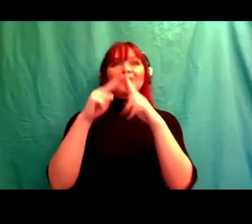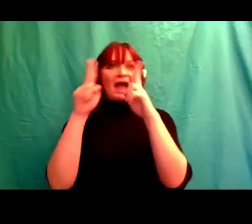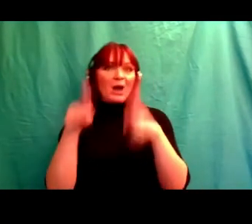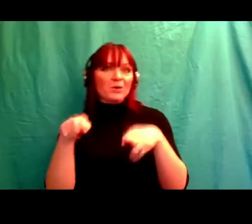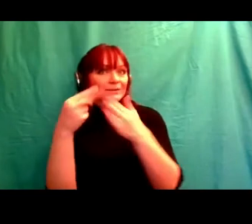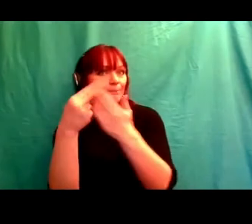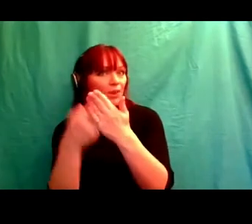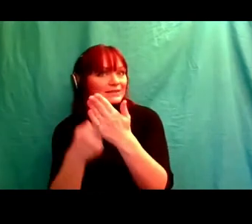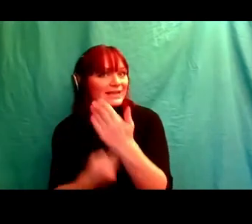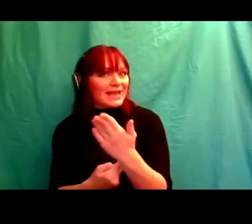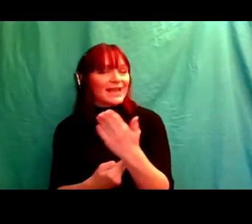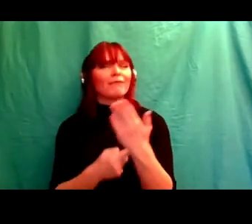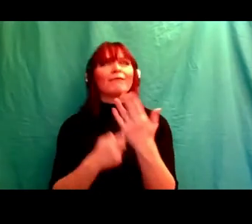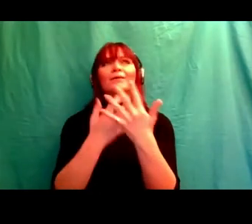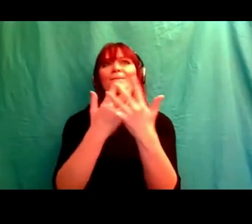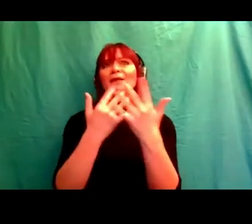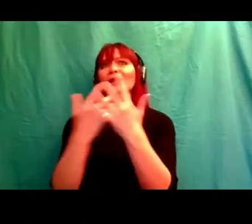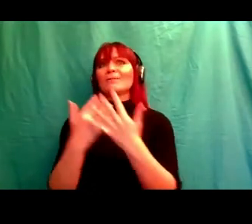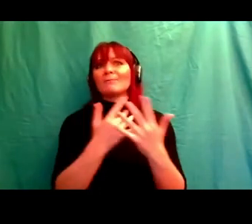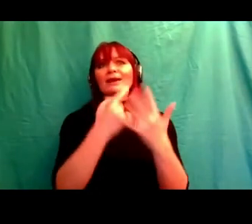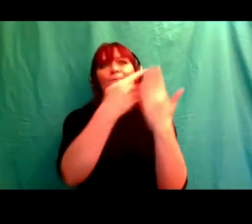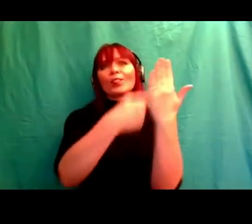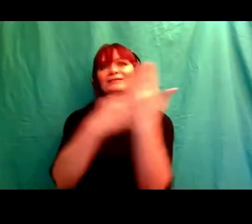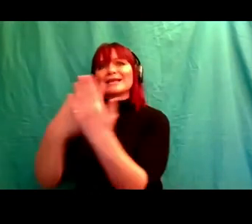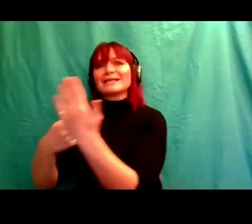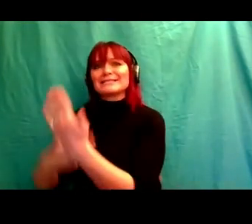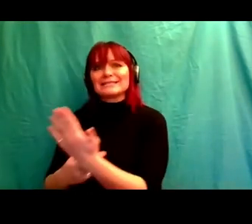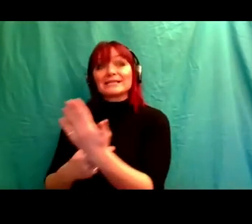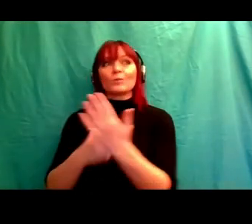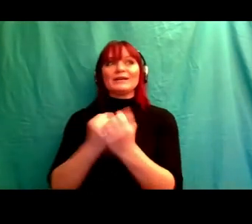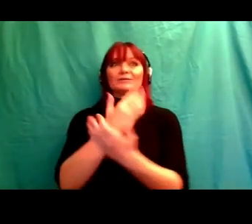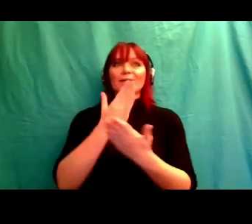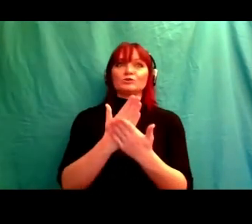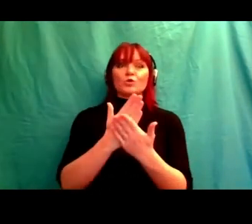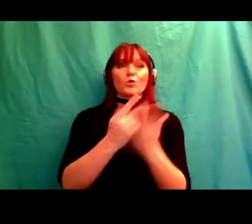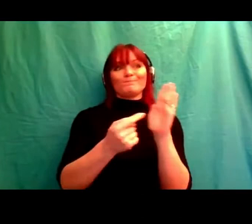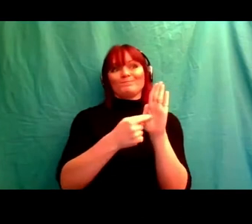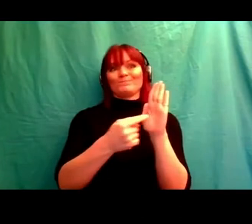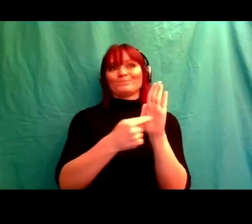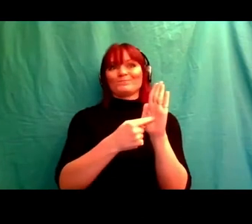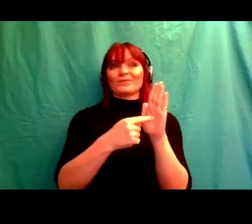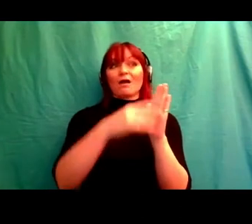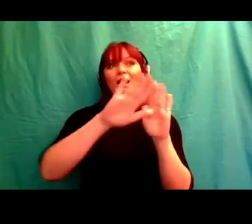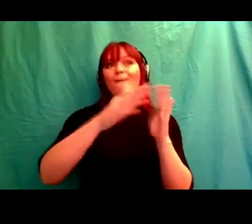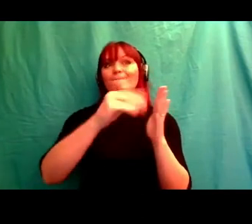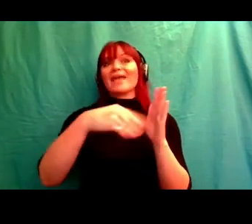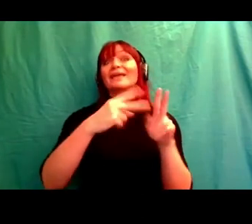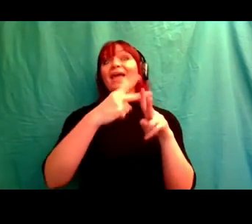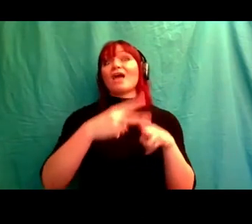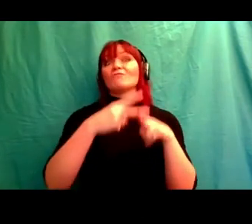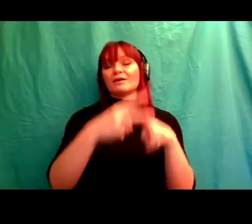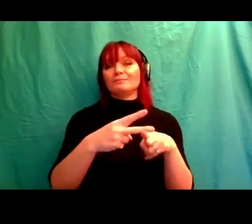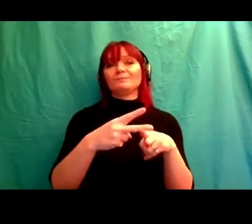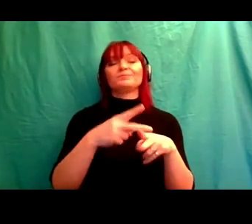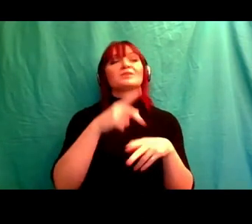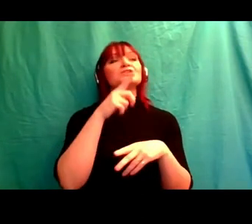whole set of national policy spaces where we need to make sure the voice of carers is there. And that does require a really strong VCS sector who